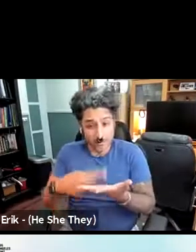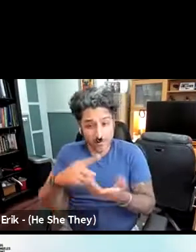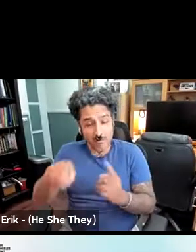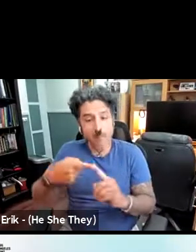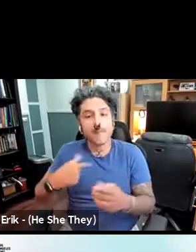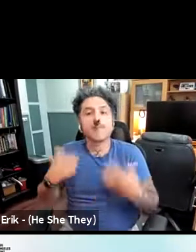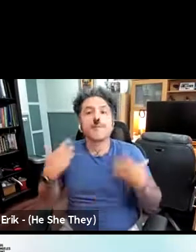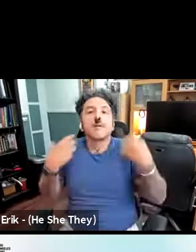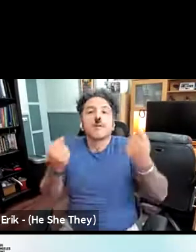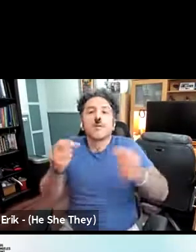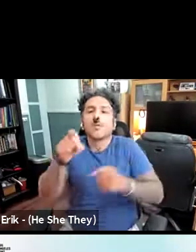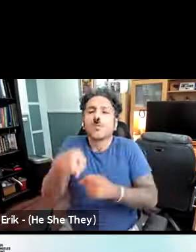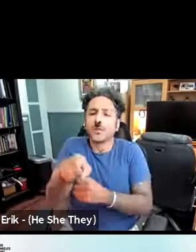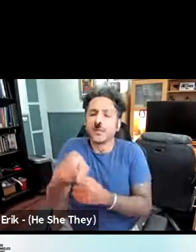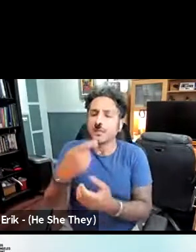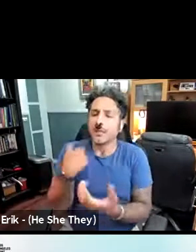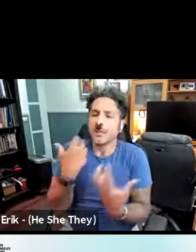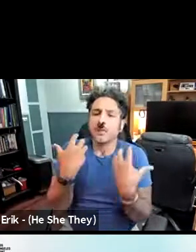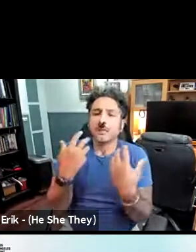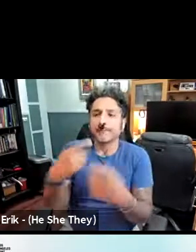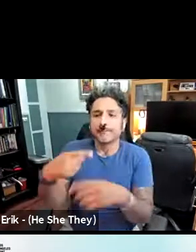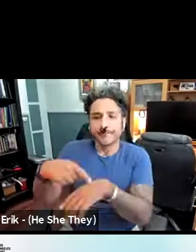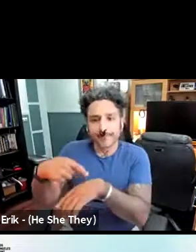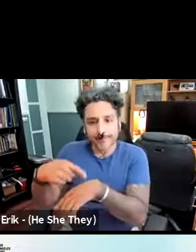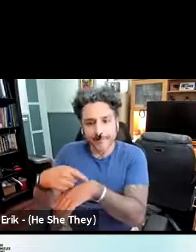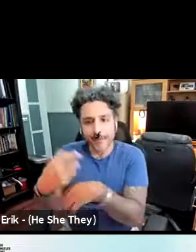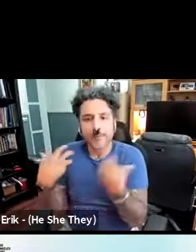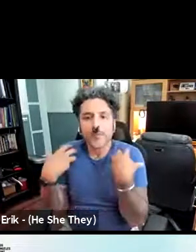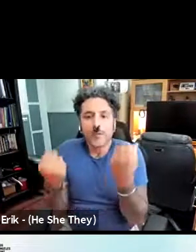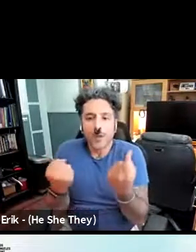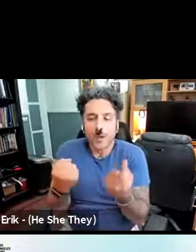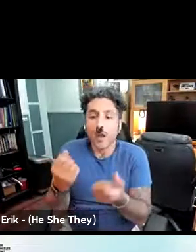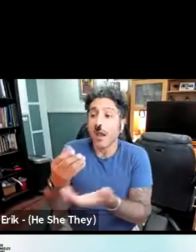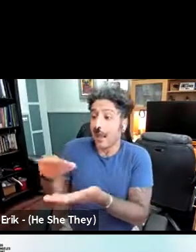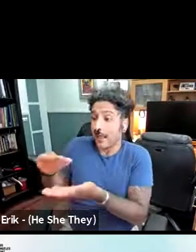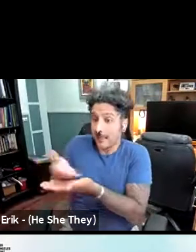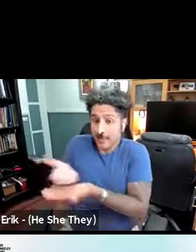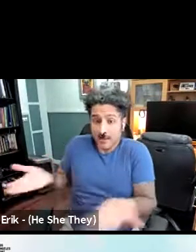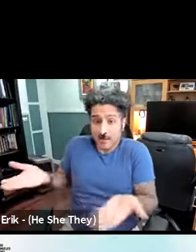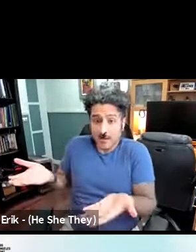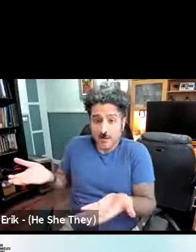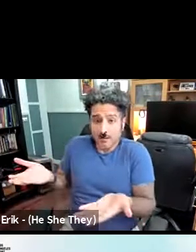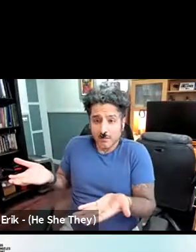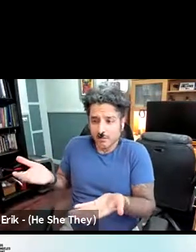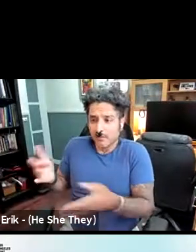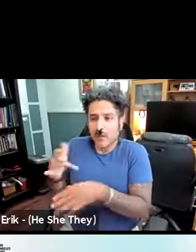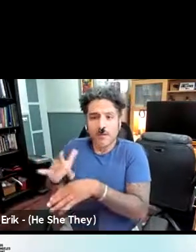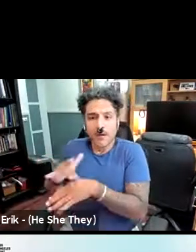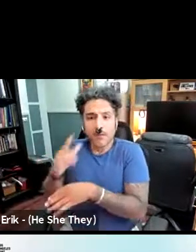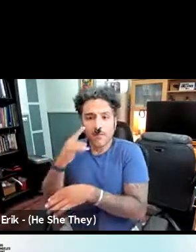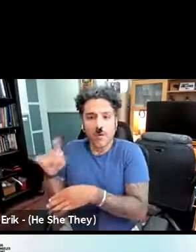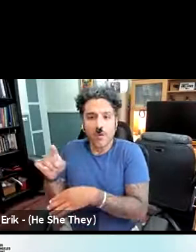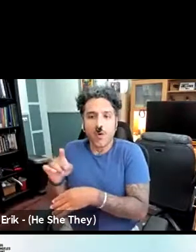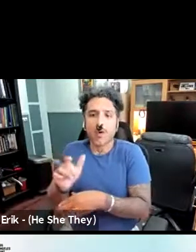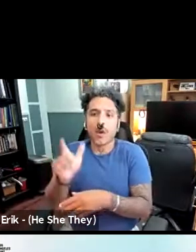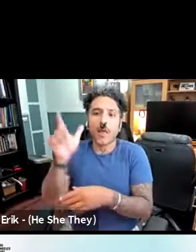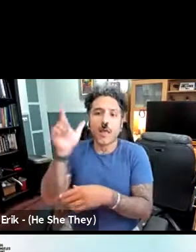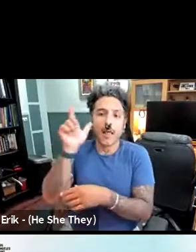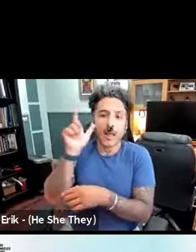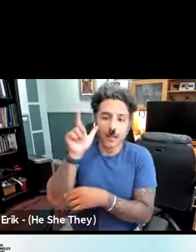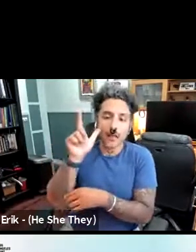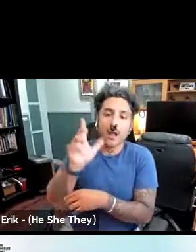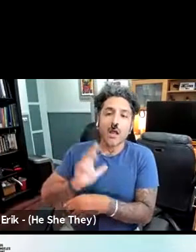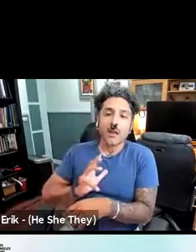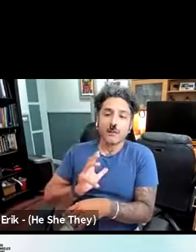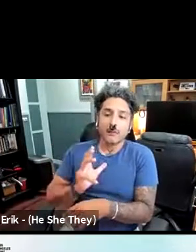to heal. So getting those material resources instead of just listen to Black trans women or uplift Black trans